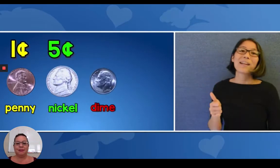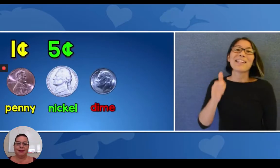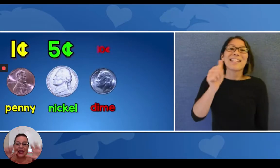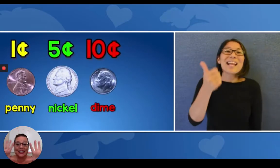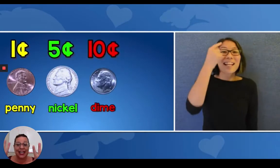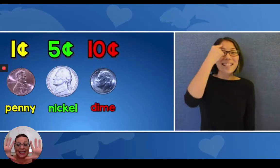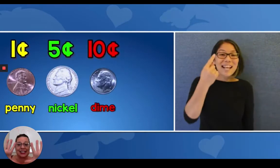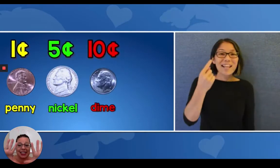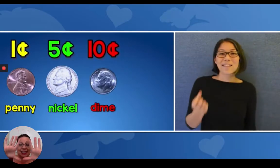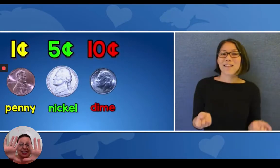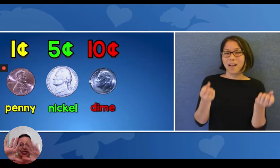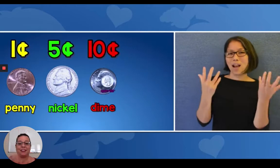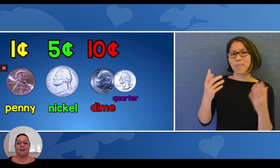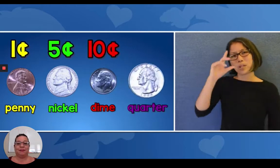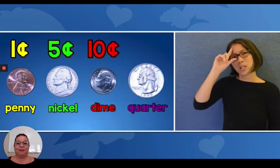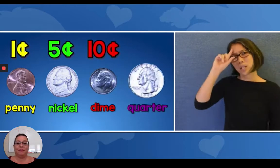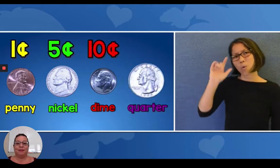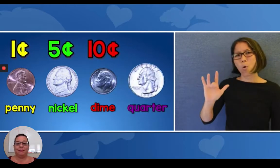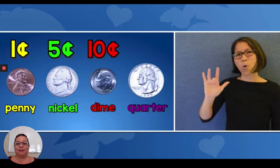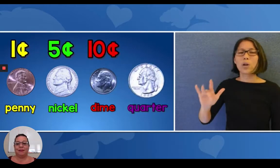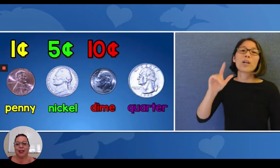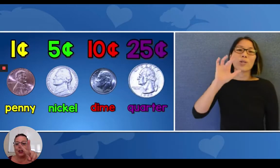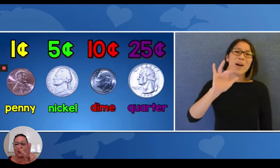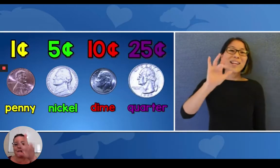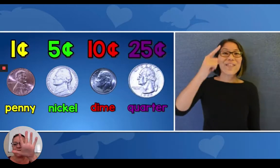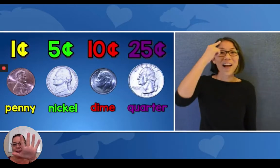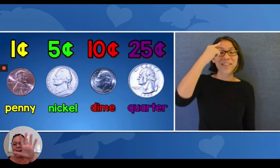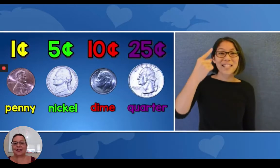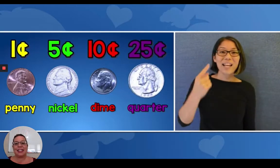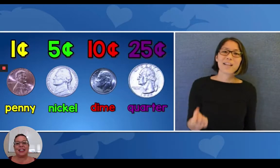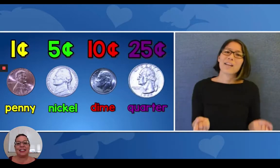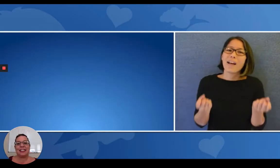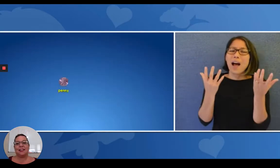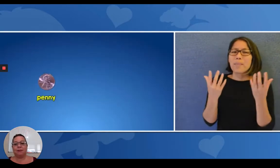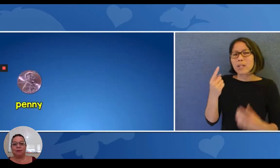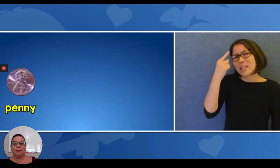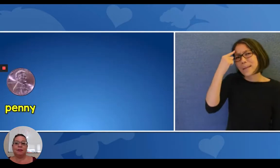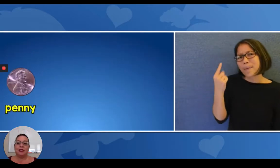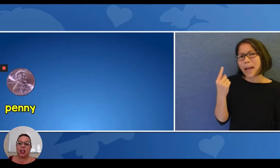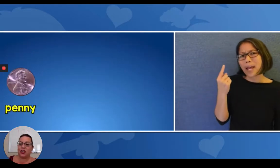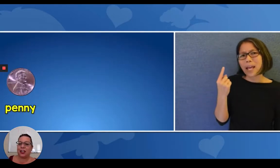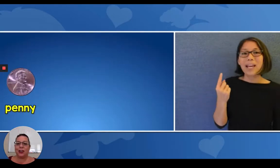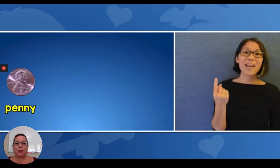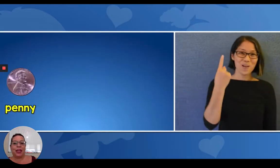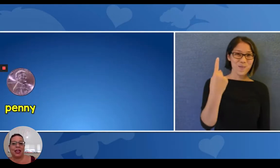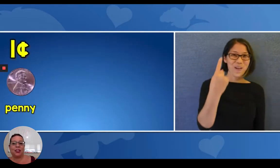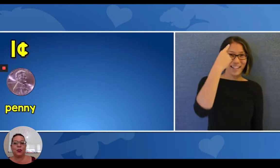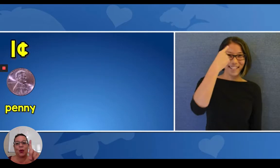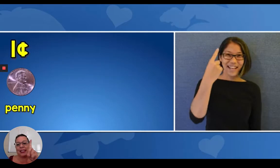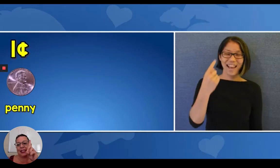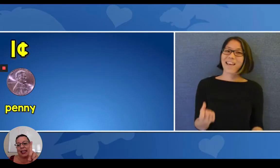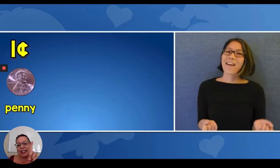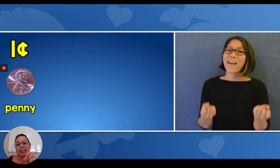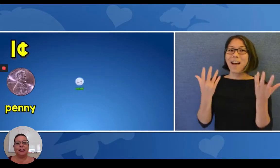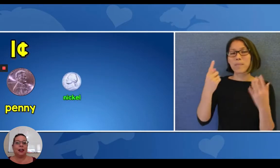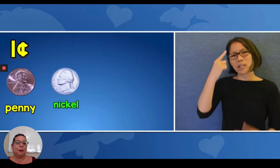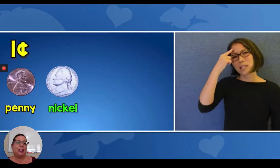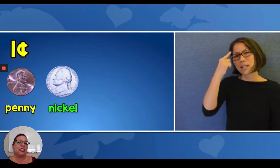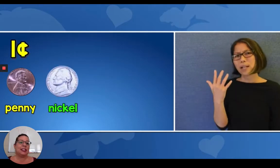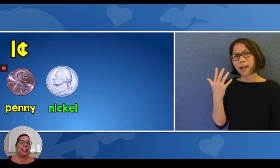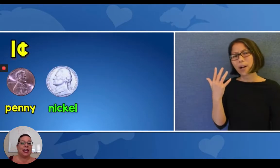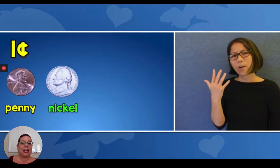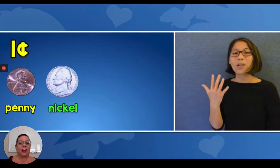dime? 10 cents. How much is a quarter? 25 cents. How much is a Touch penny? It on your page. 1 cent. How